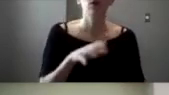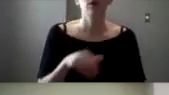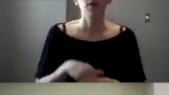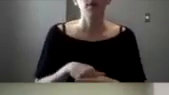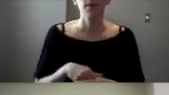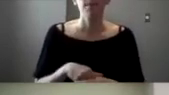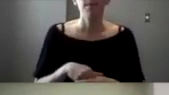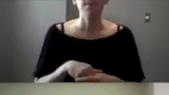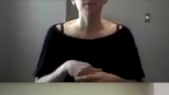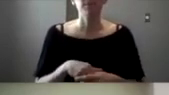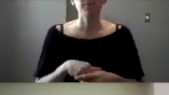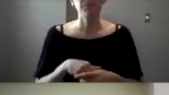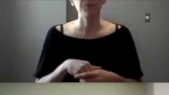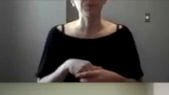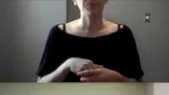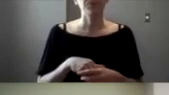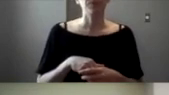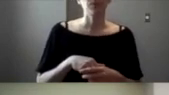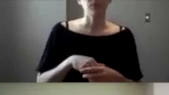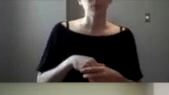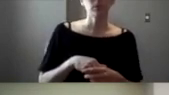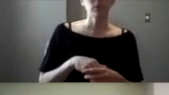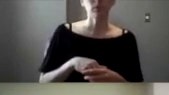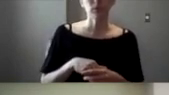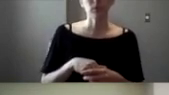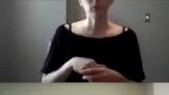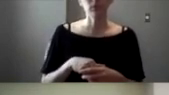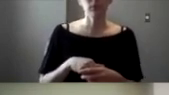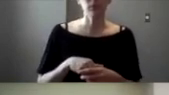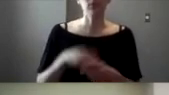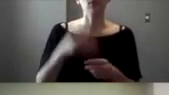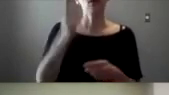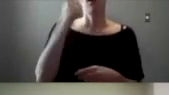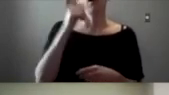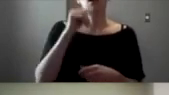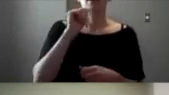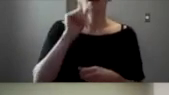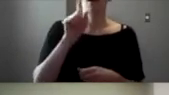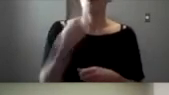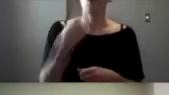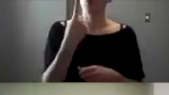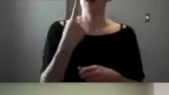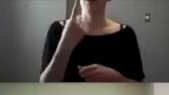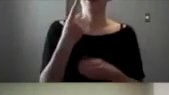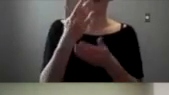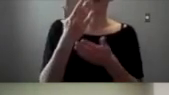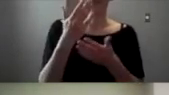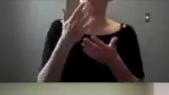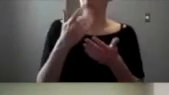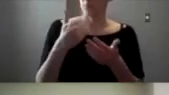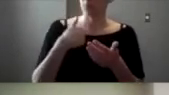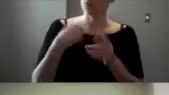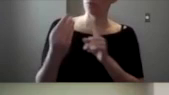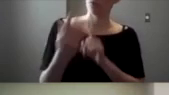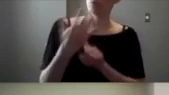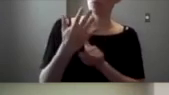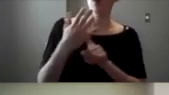that, of course, it's not only a major issue of whether you're contacting the virus, but how much of it also seems to make a big difference in